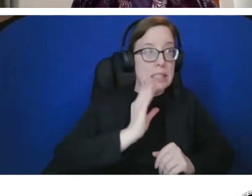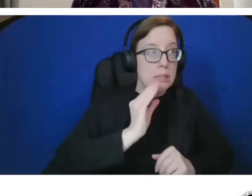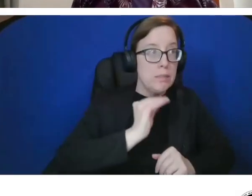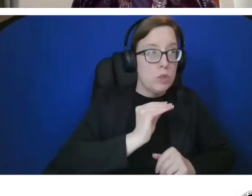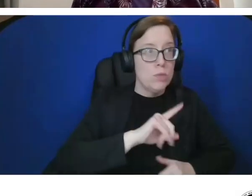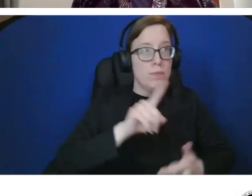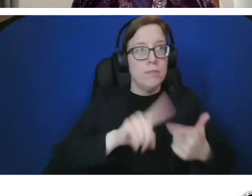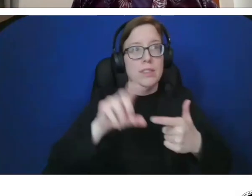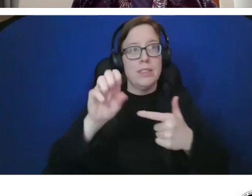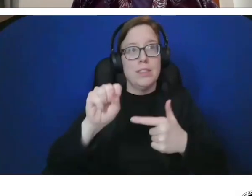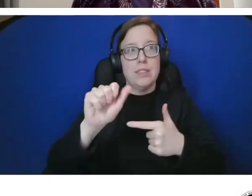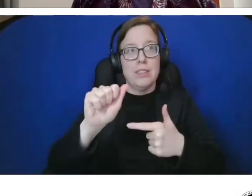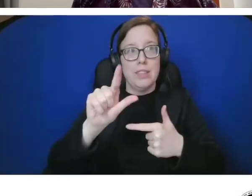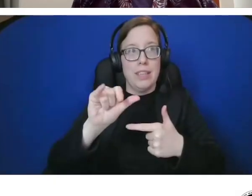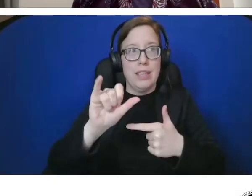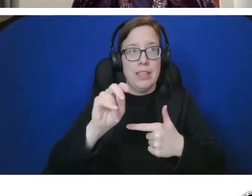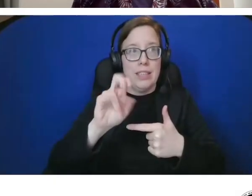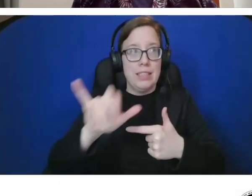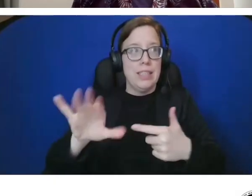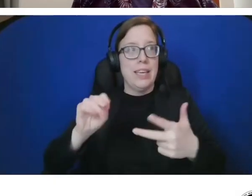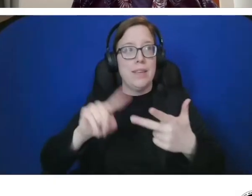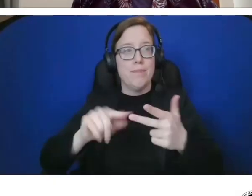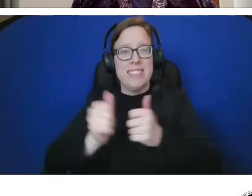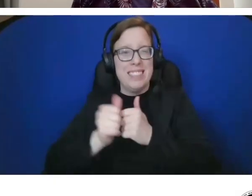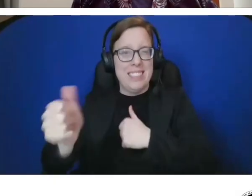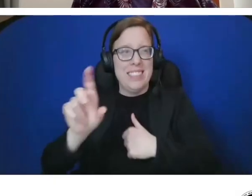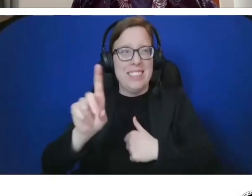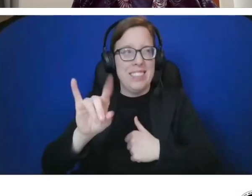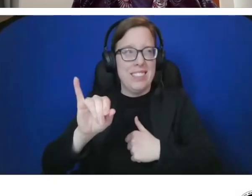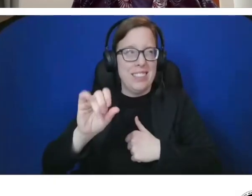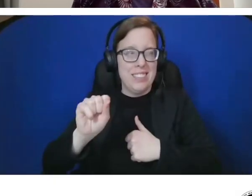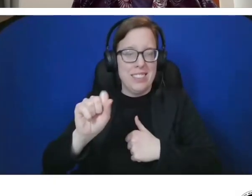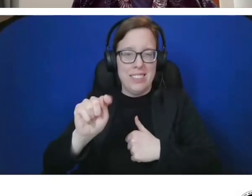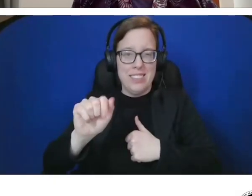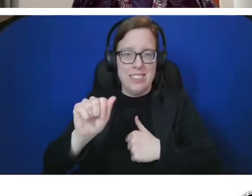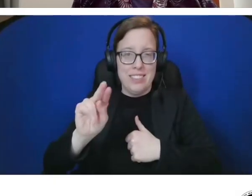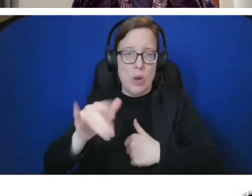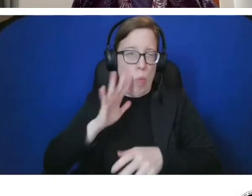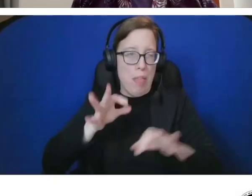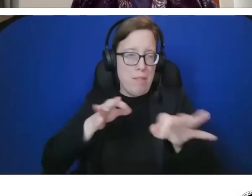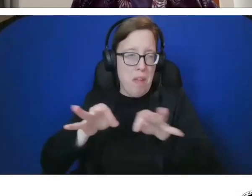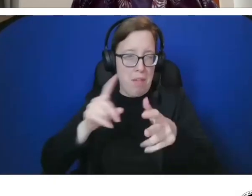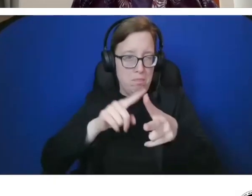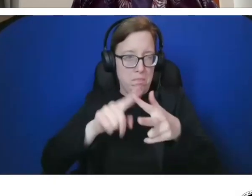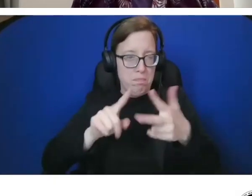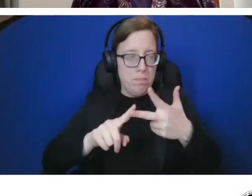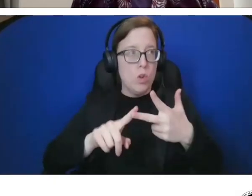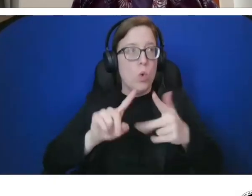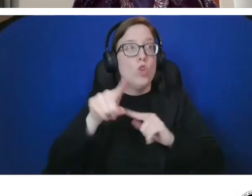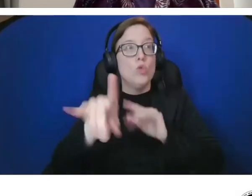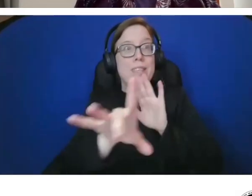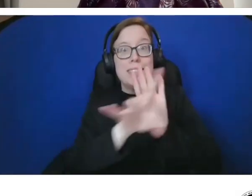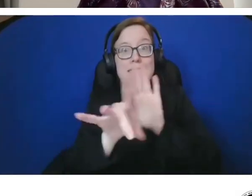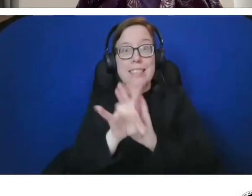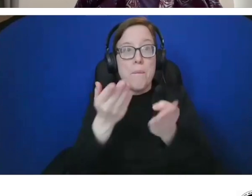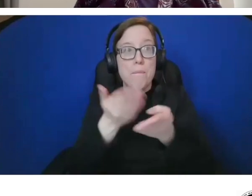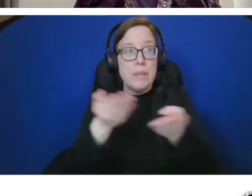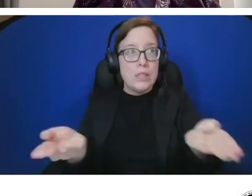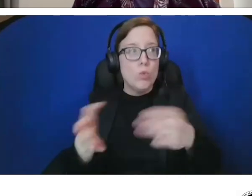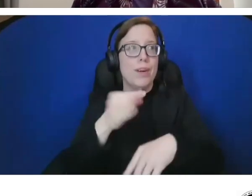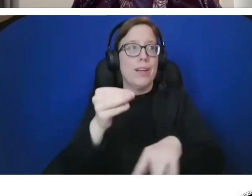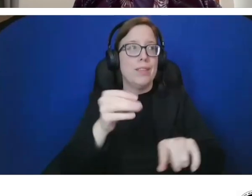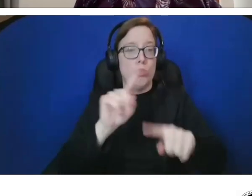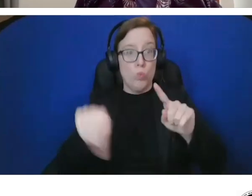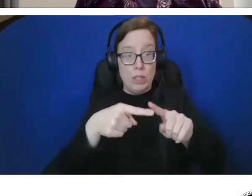experience, saliency, and distancing, which I'll define later in my talk, when they select materials